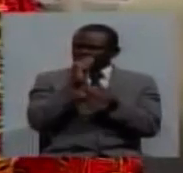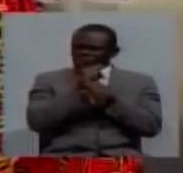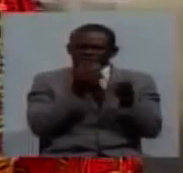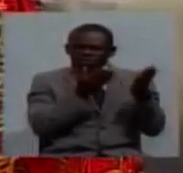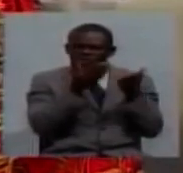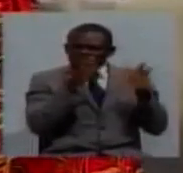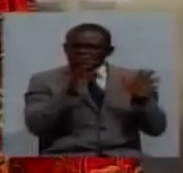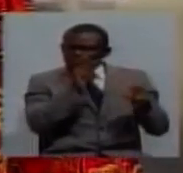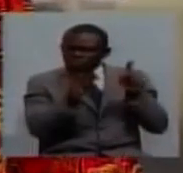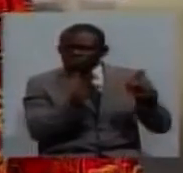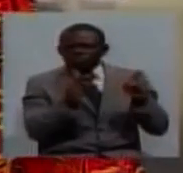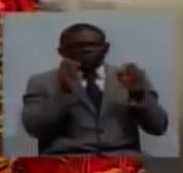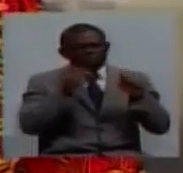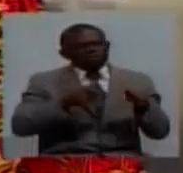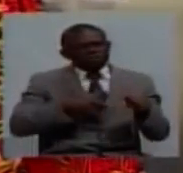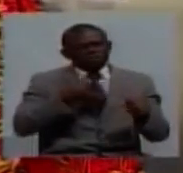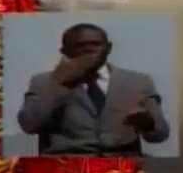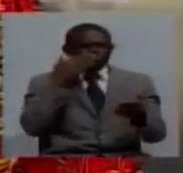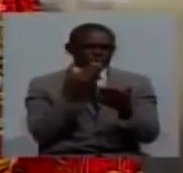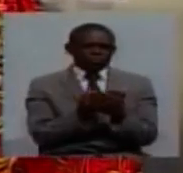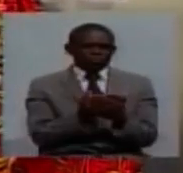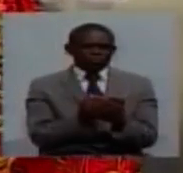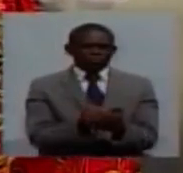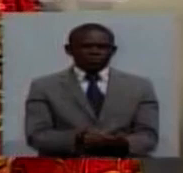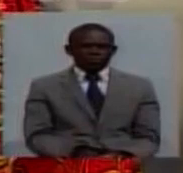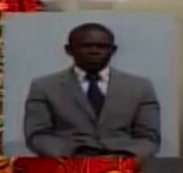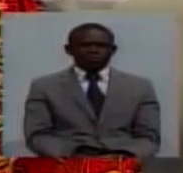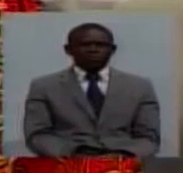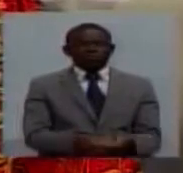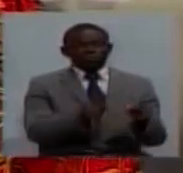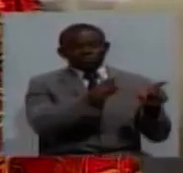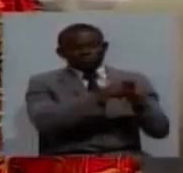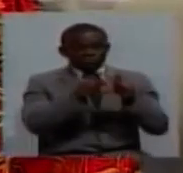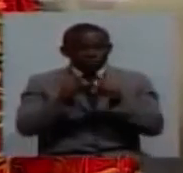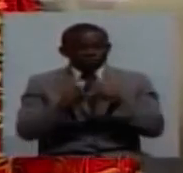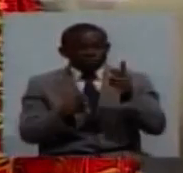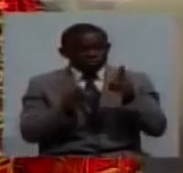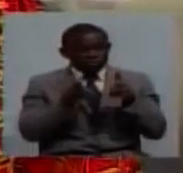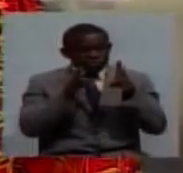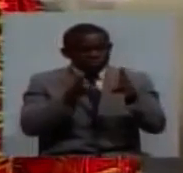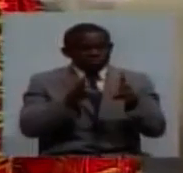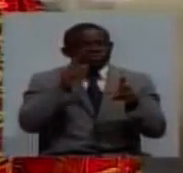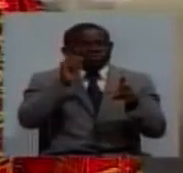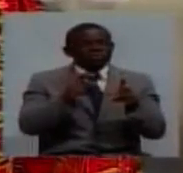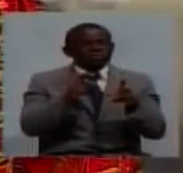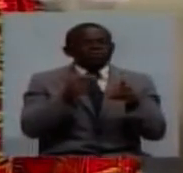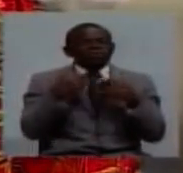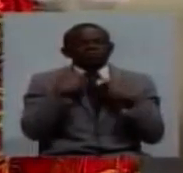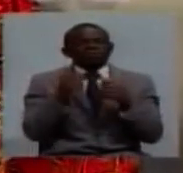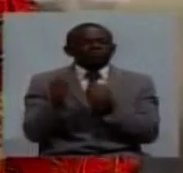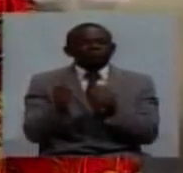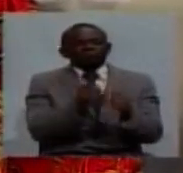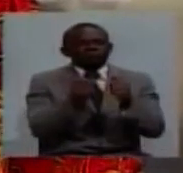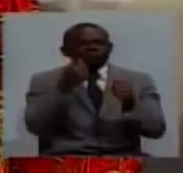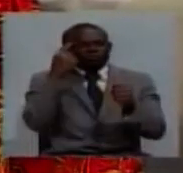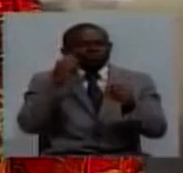one. But I think that putting in place a tight system that monitors, I don't want to wait 5 years when the plan is ending to actually say